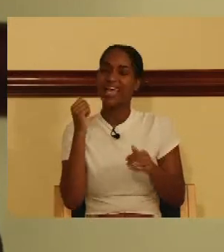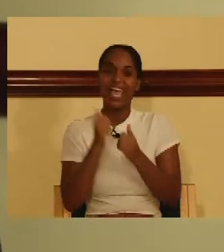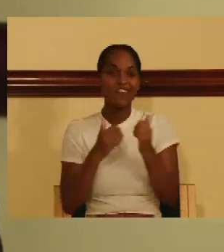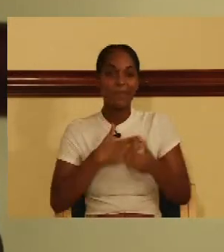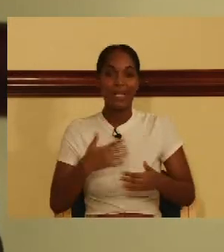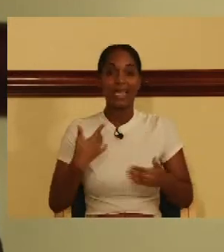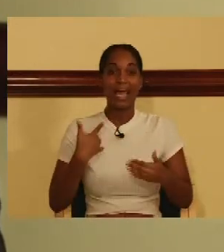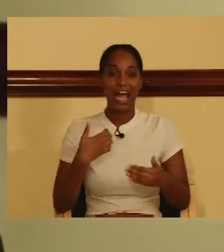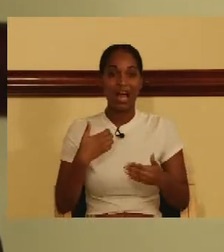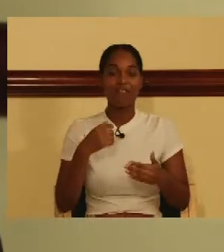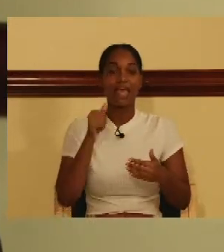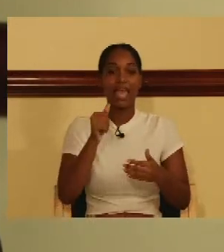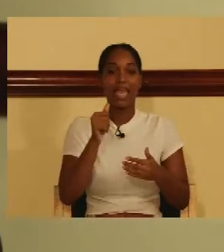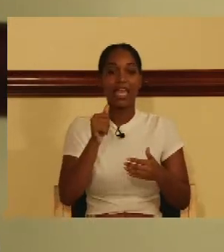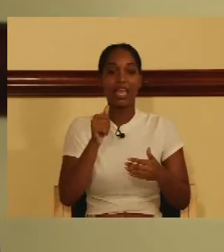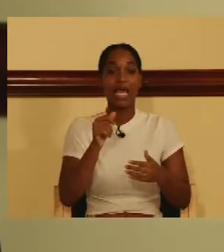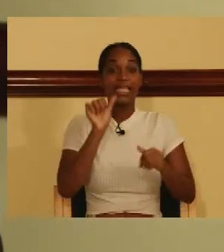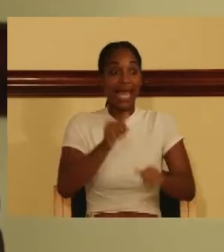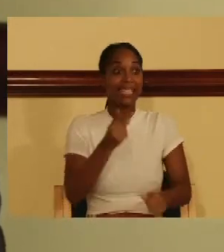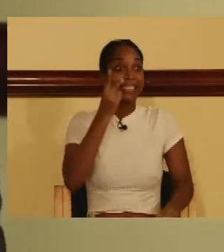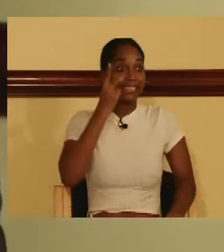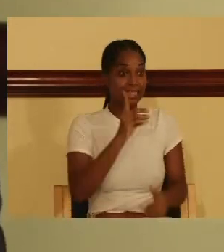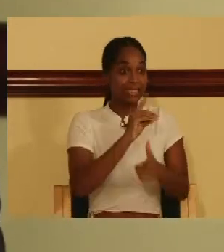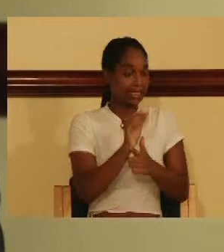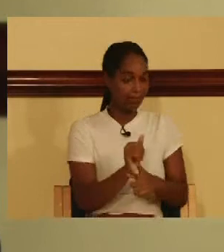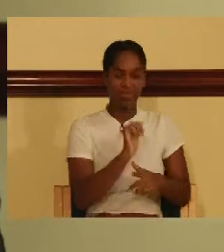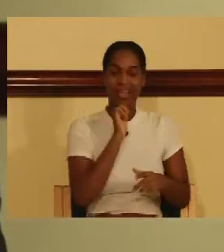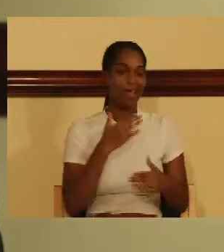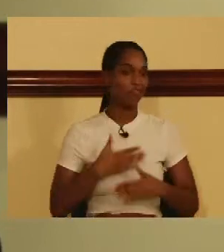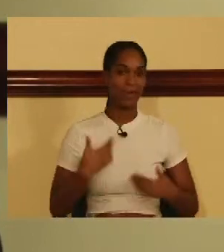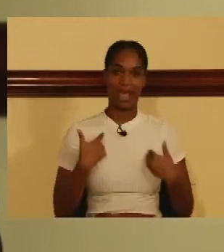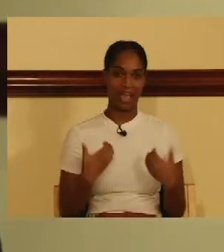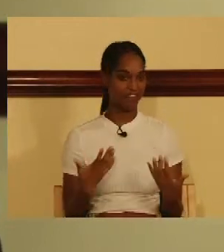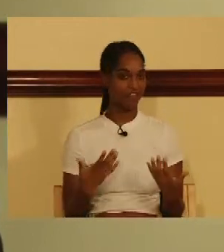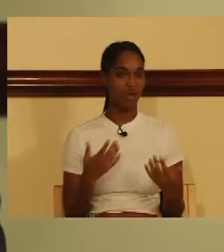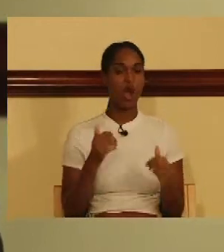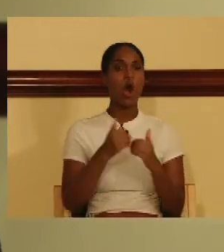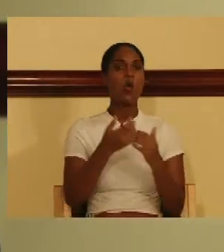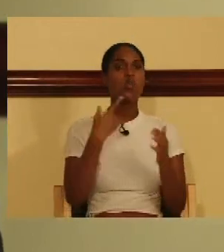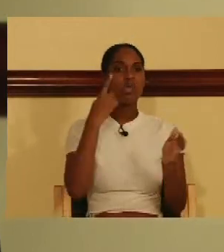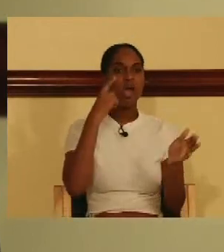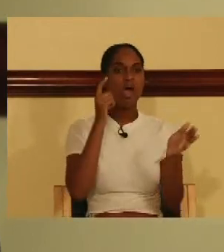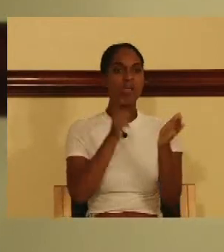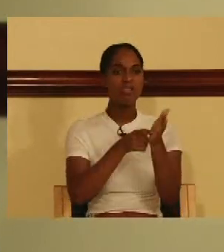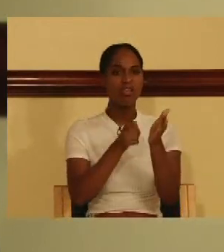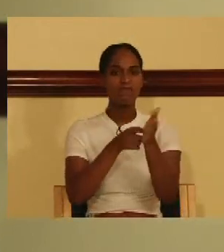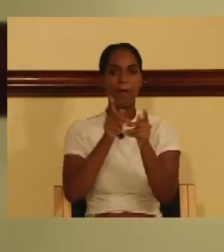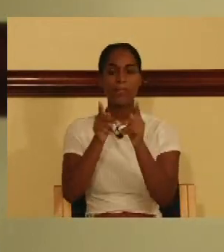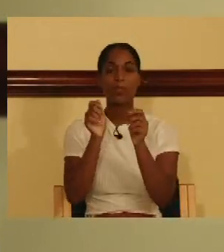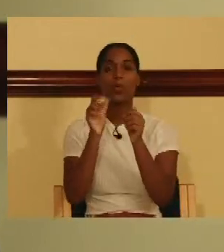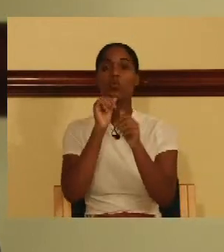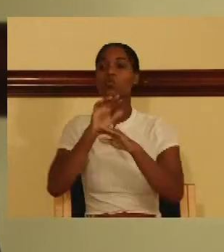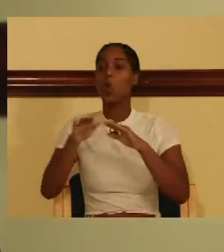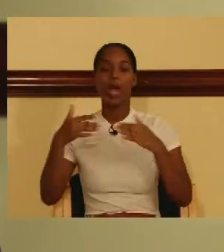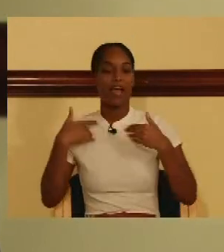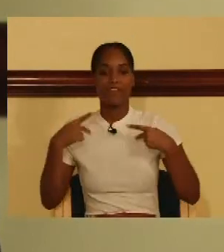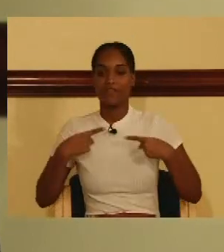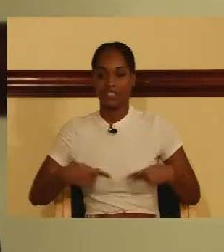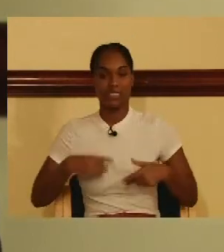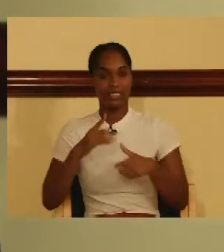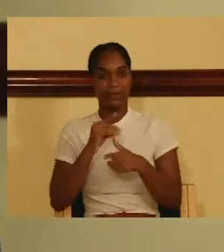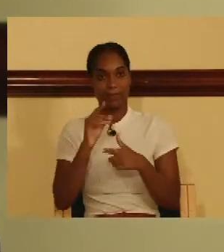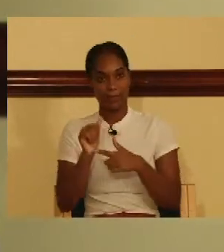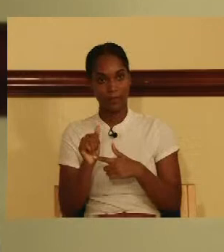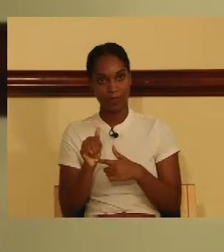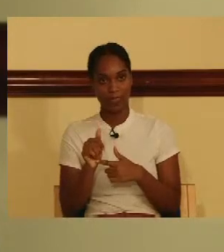obvious disability. How do we identify persons who may not have a physical disability? And I mean, this goes back to the issue